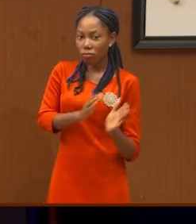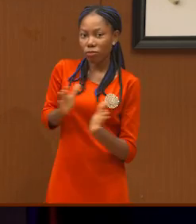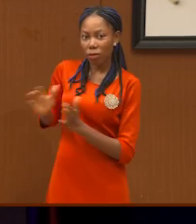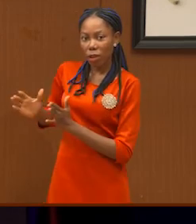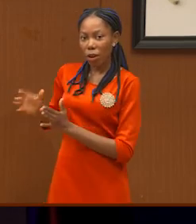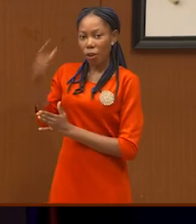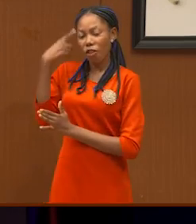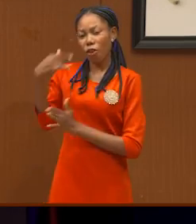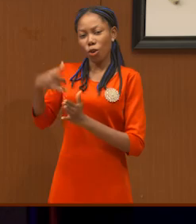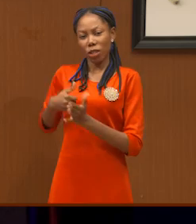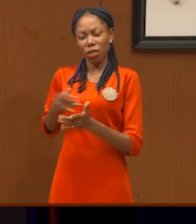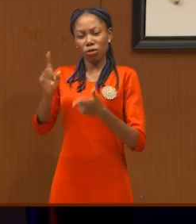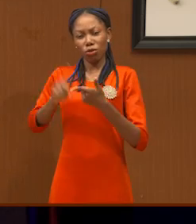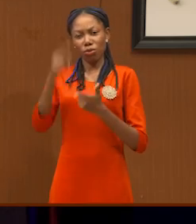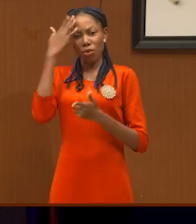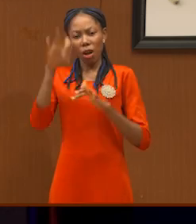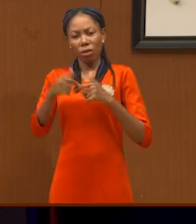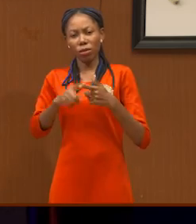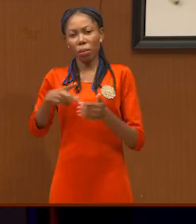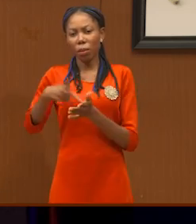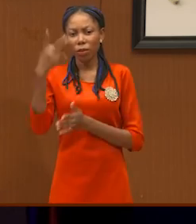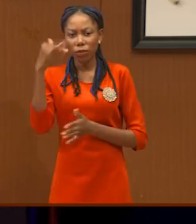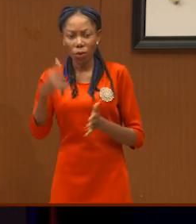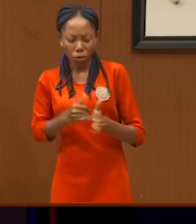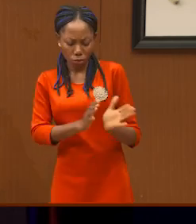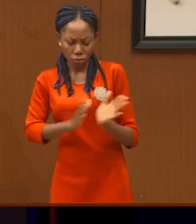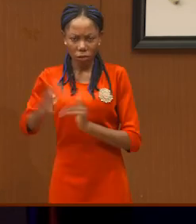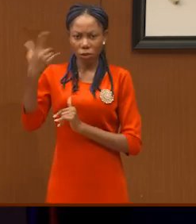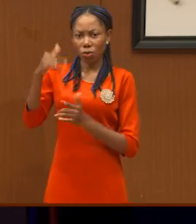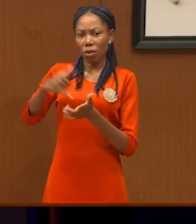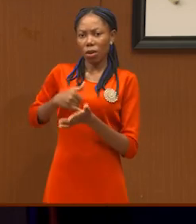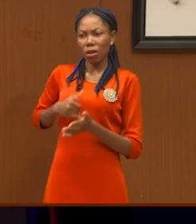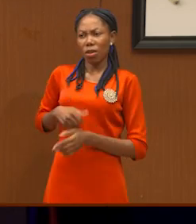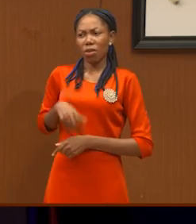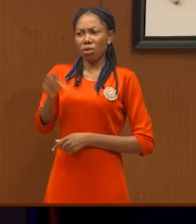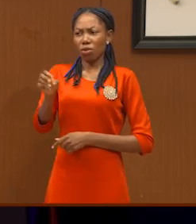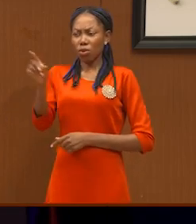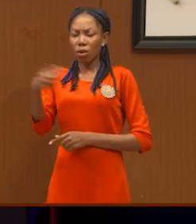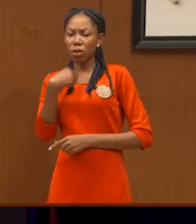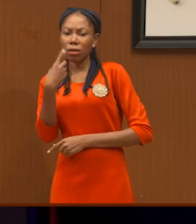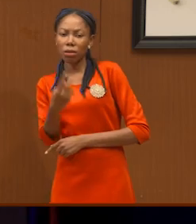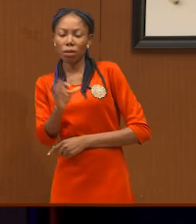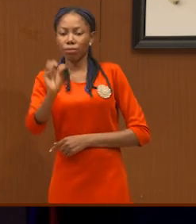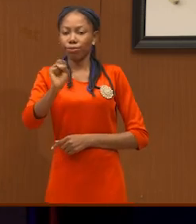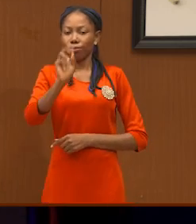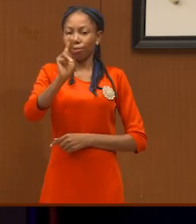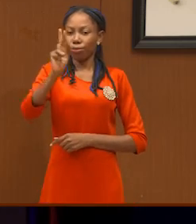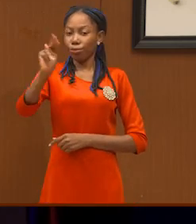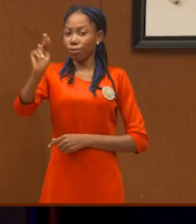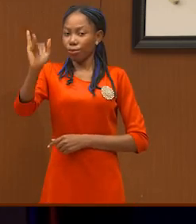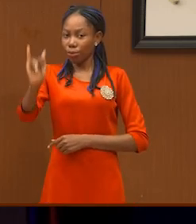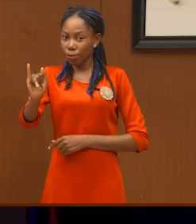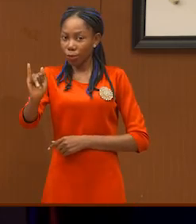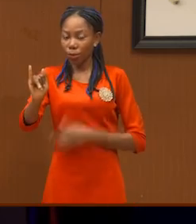pay the total amount to so person that will arrange and bring the meters. Had nothing to do with him to approach Sonny. If you put